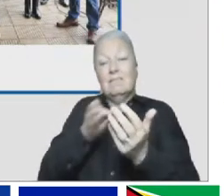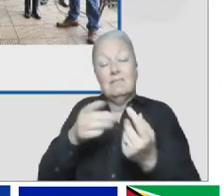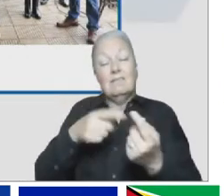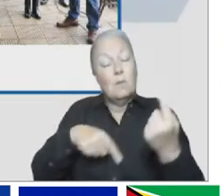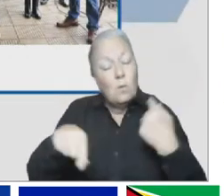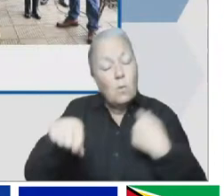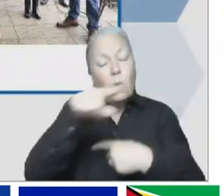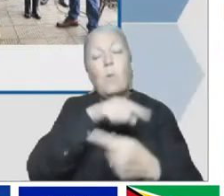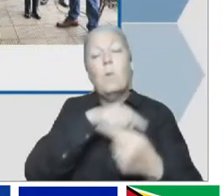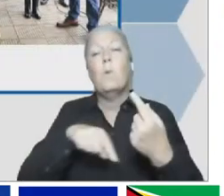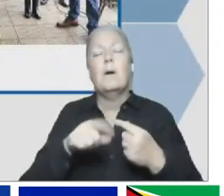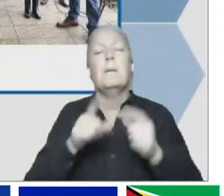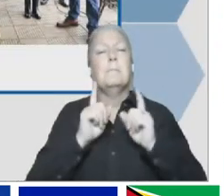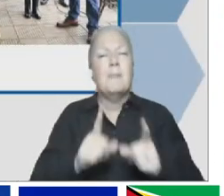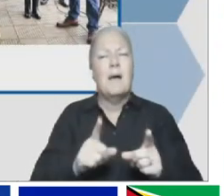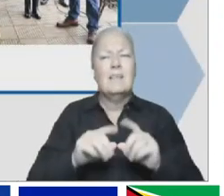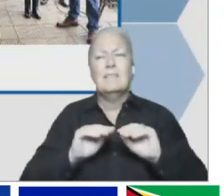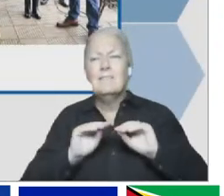in a